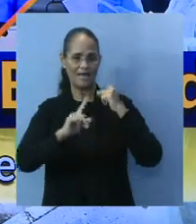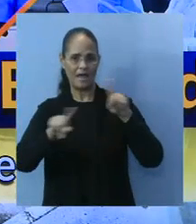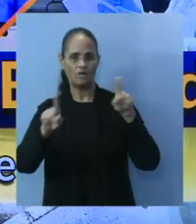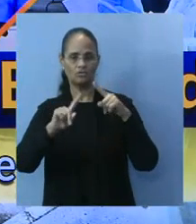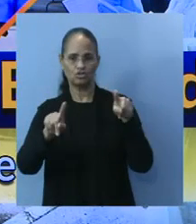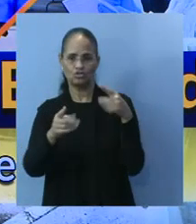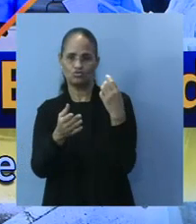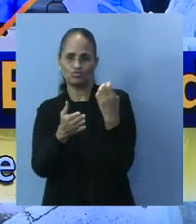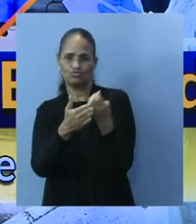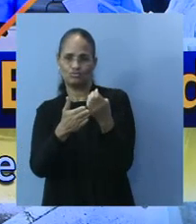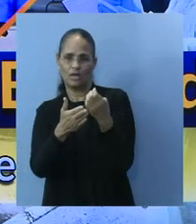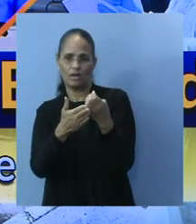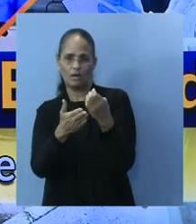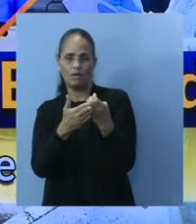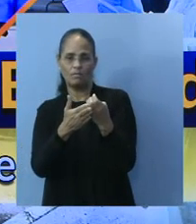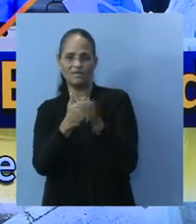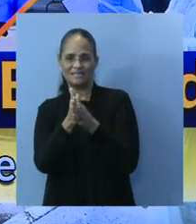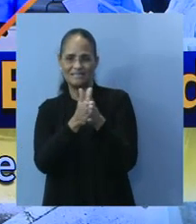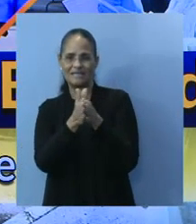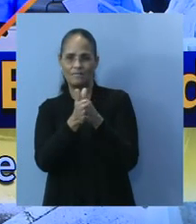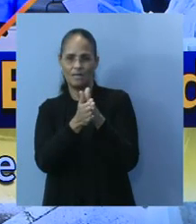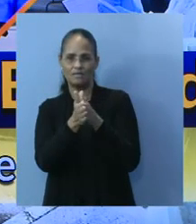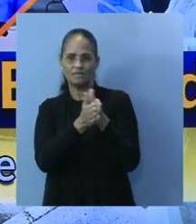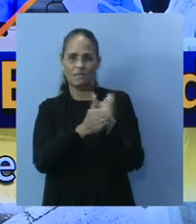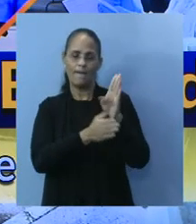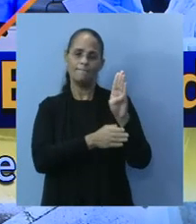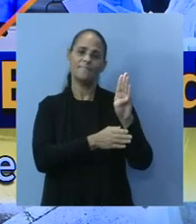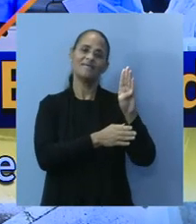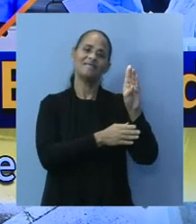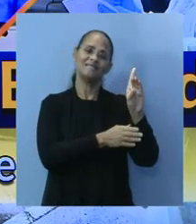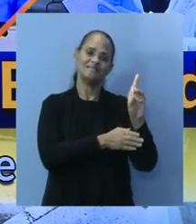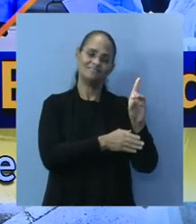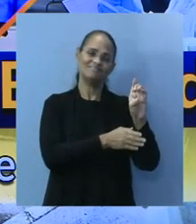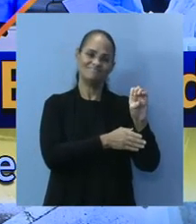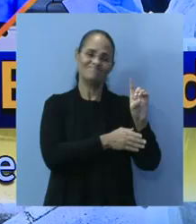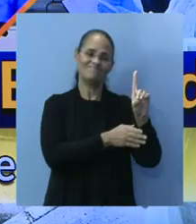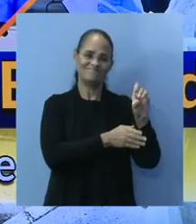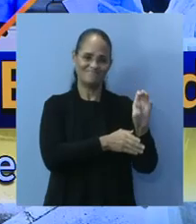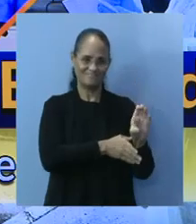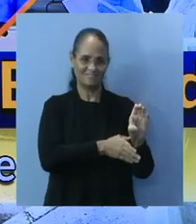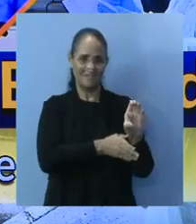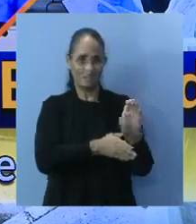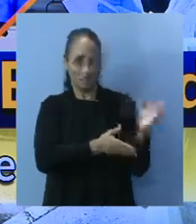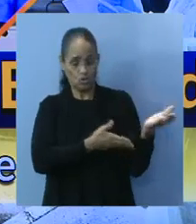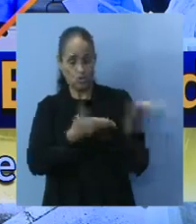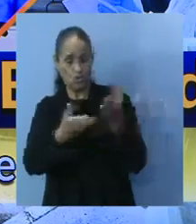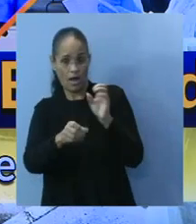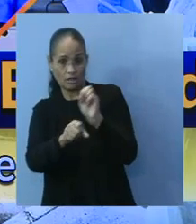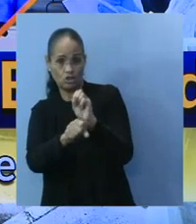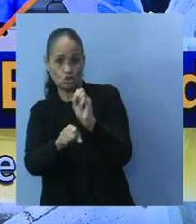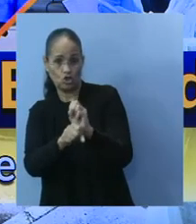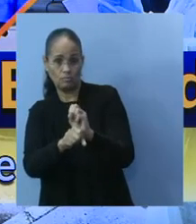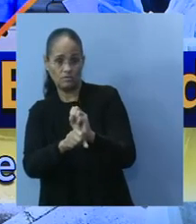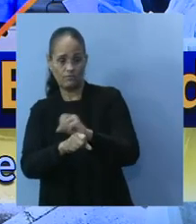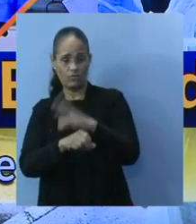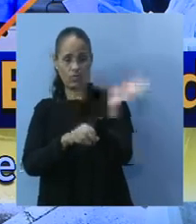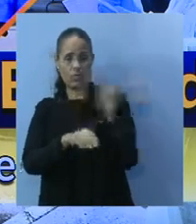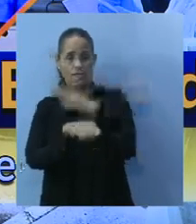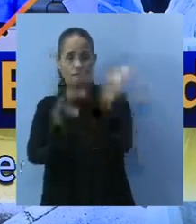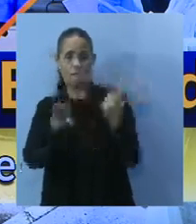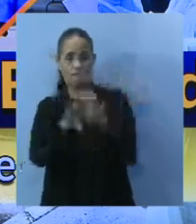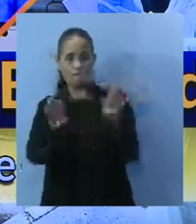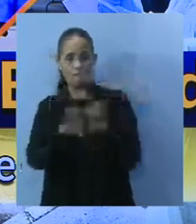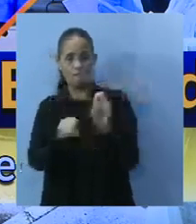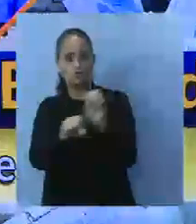partnership with the Bermuda Economic Development Corporation. The aim of this program is to provide jobs for Bermudian-owned businesses and also to